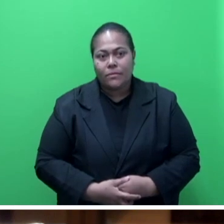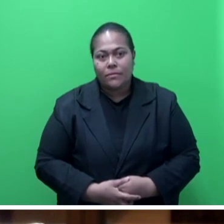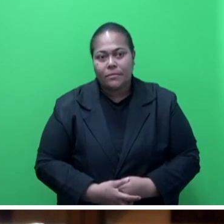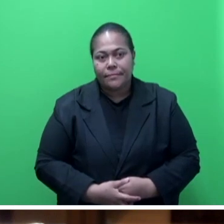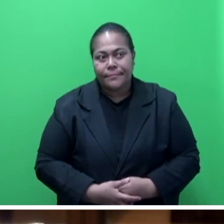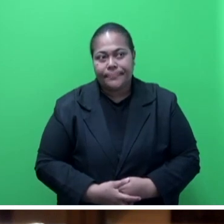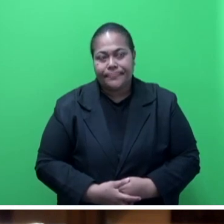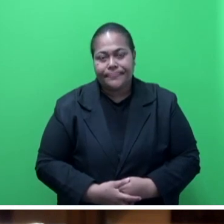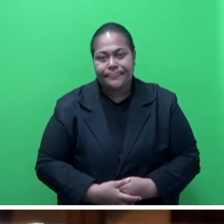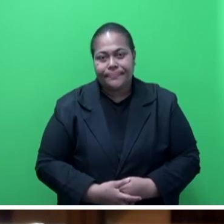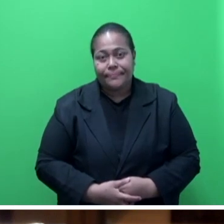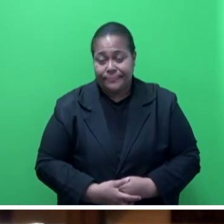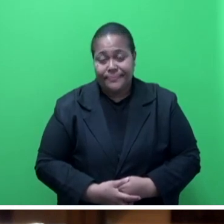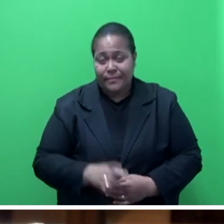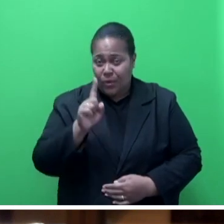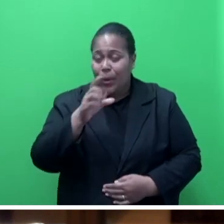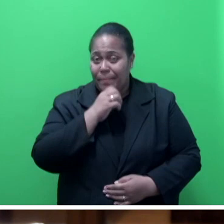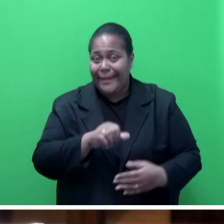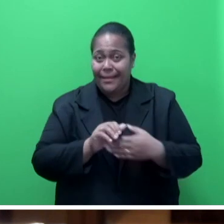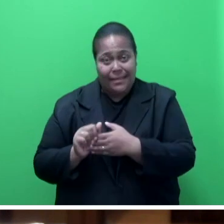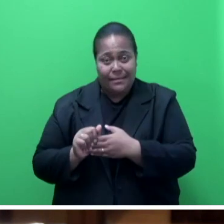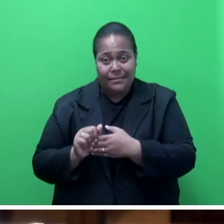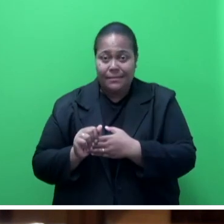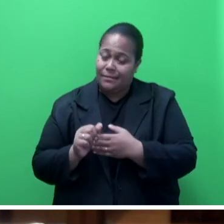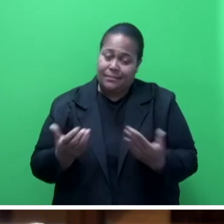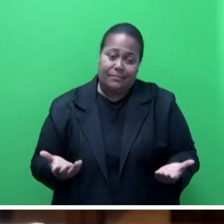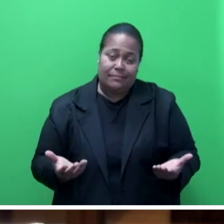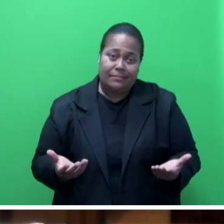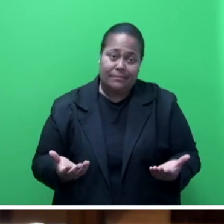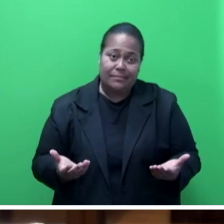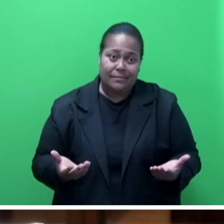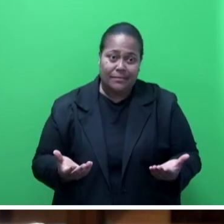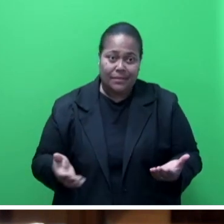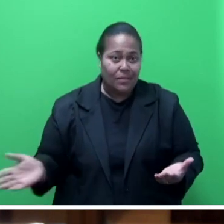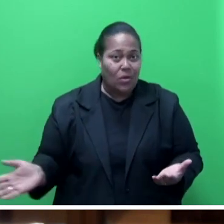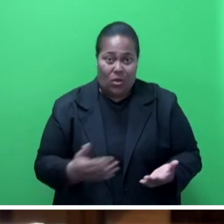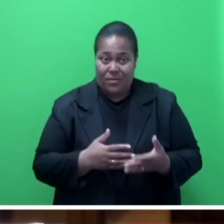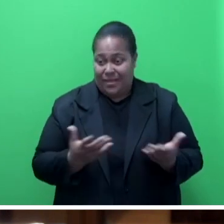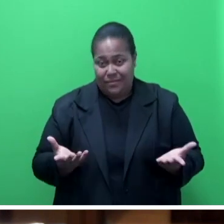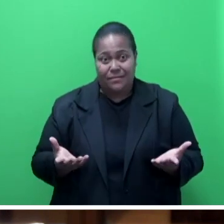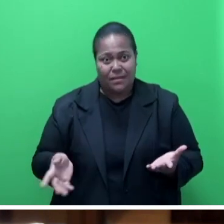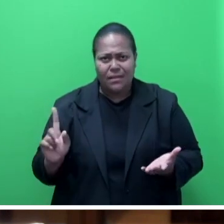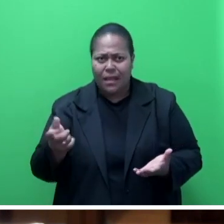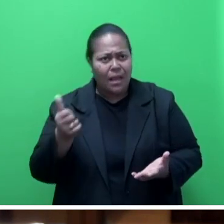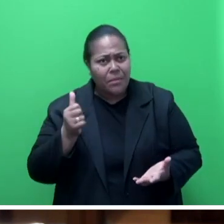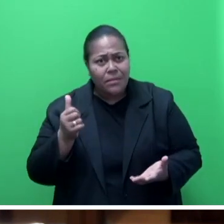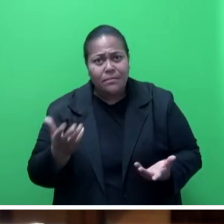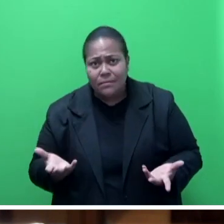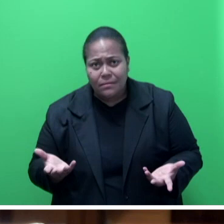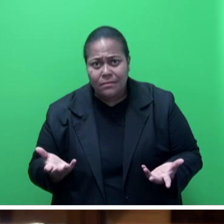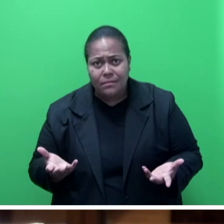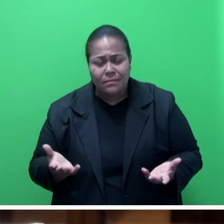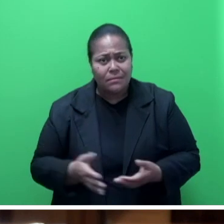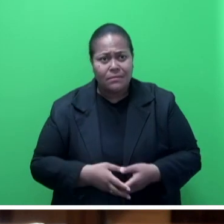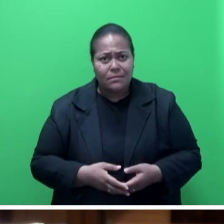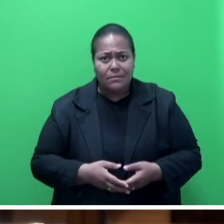At the behest of one man, I must say, Mr. Speaker, and they have stumbled back in, just as ignorant as